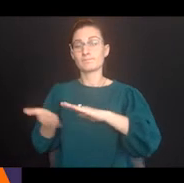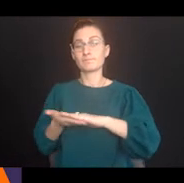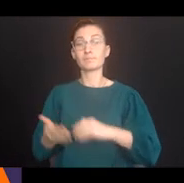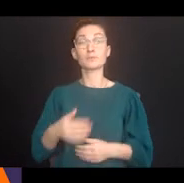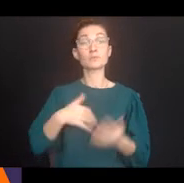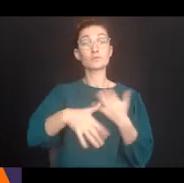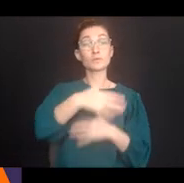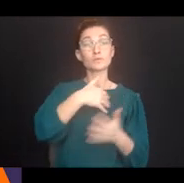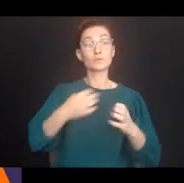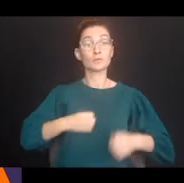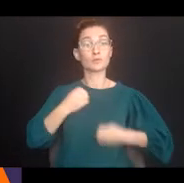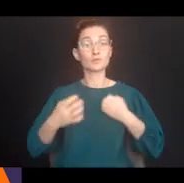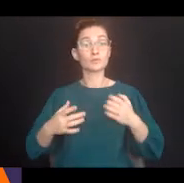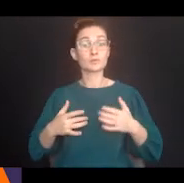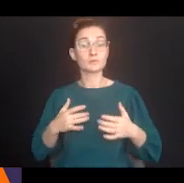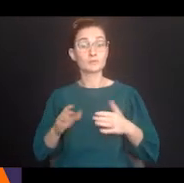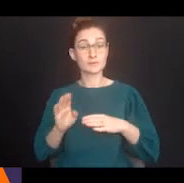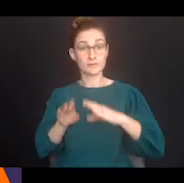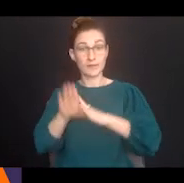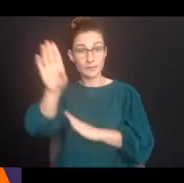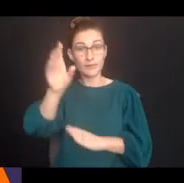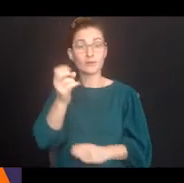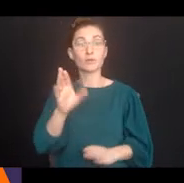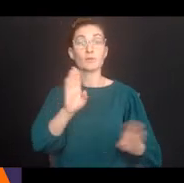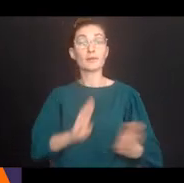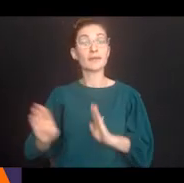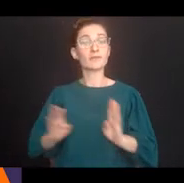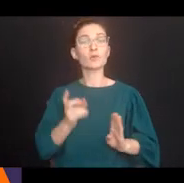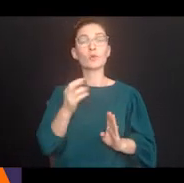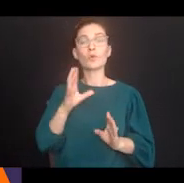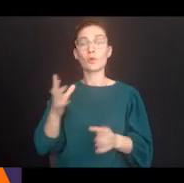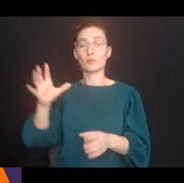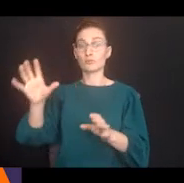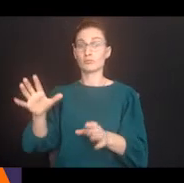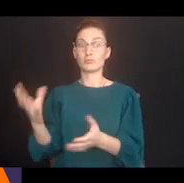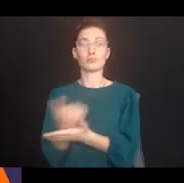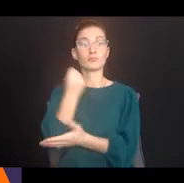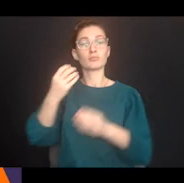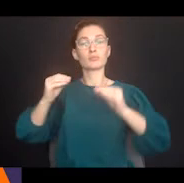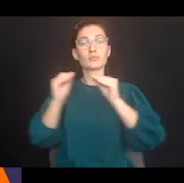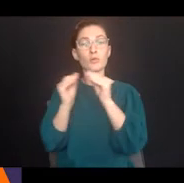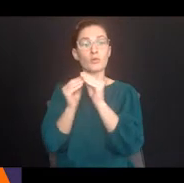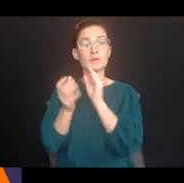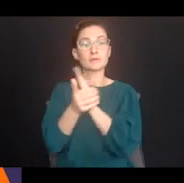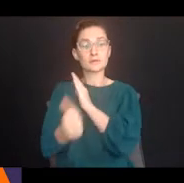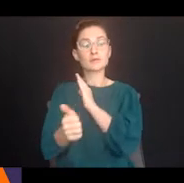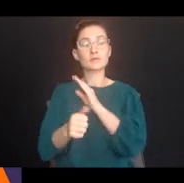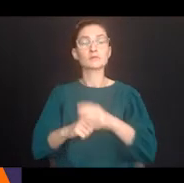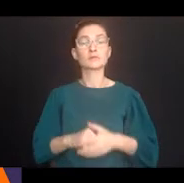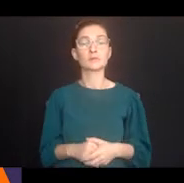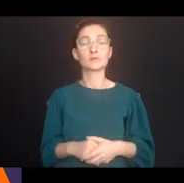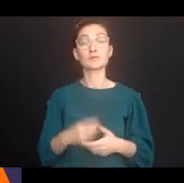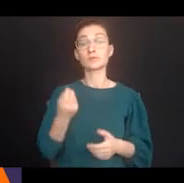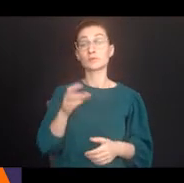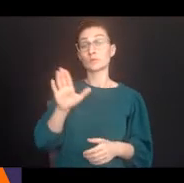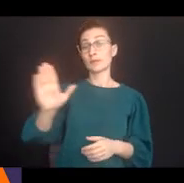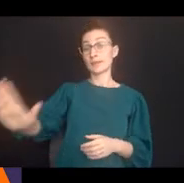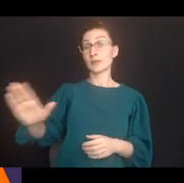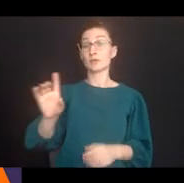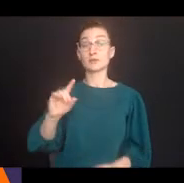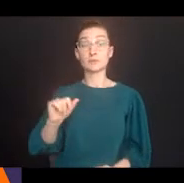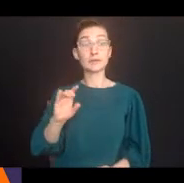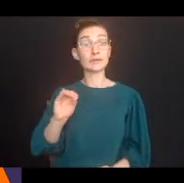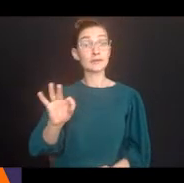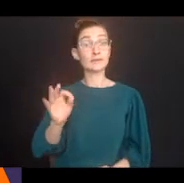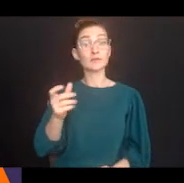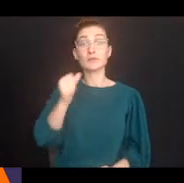emotional development or behavior, or recoup skills or maintain emerging skills, or if the nature of the student's disability is